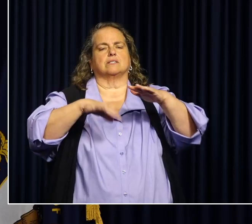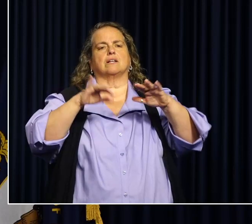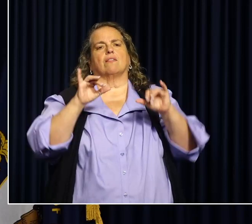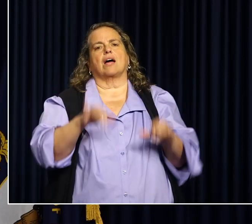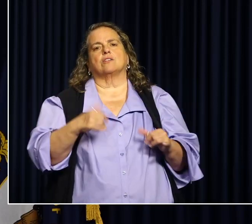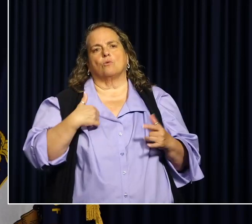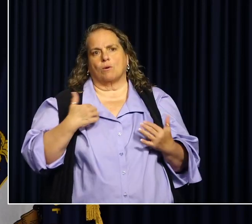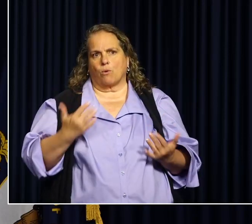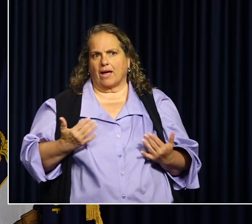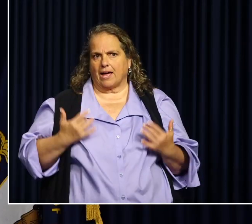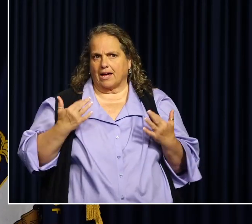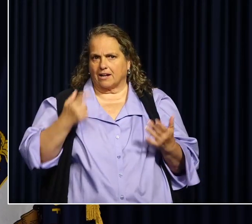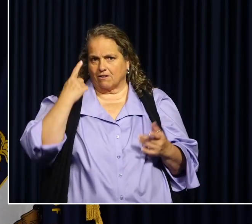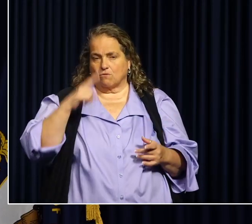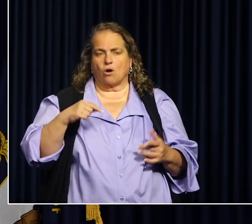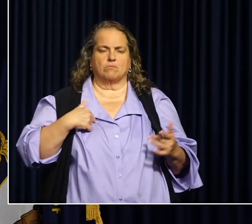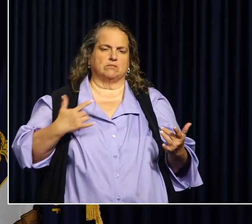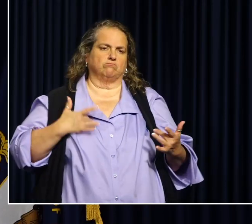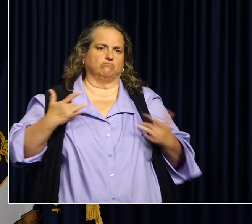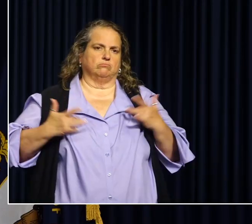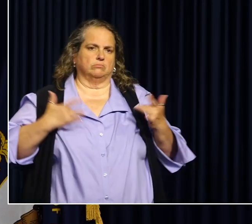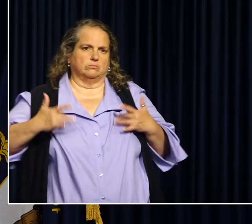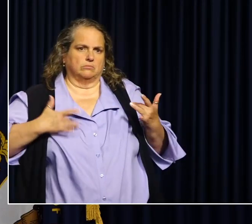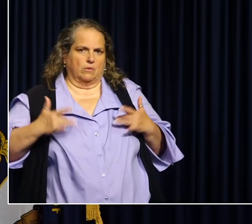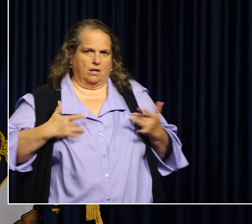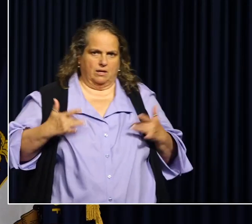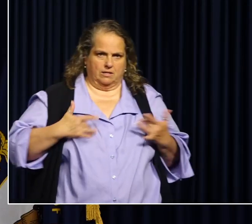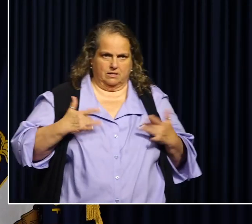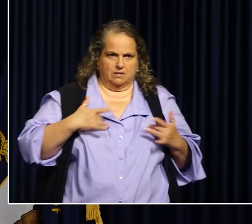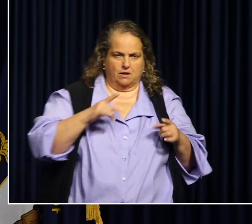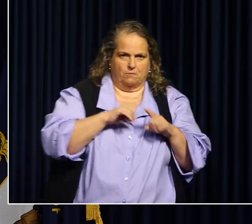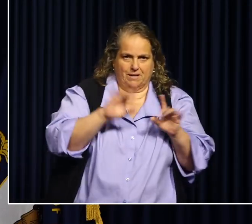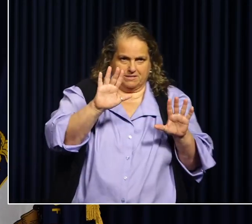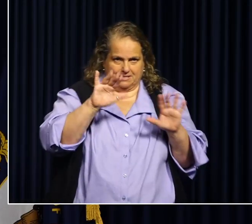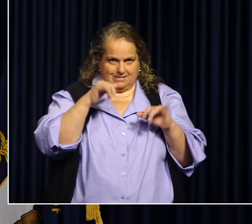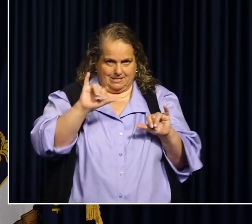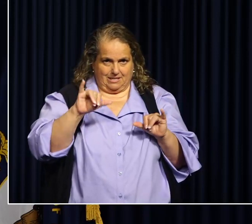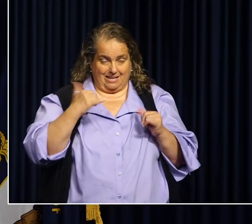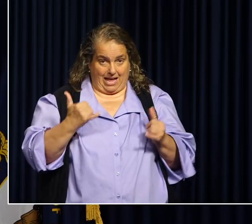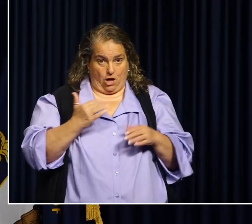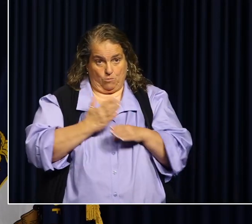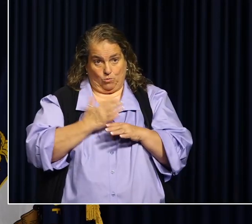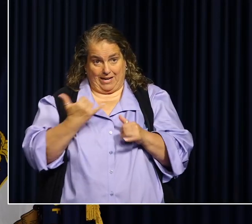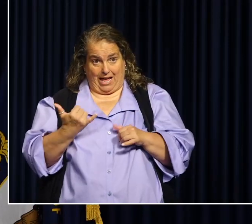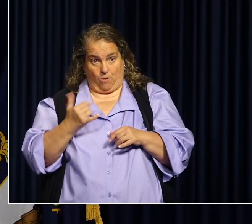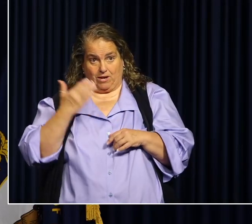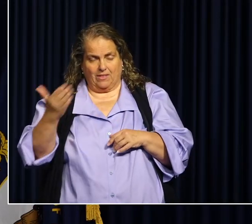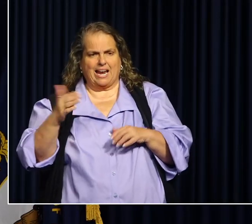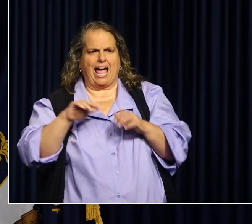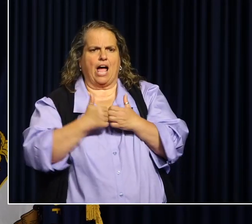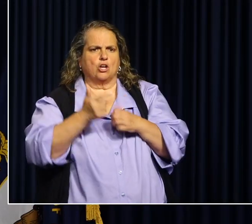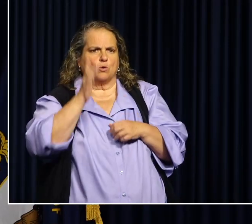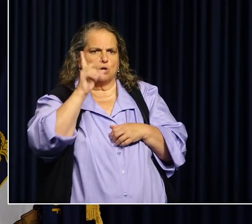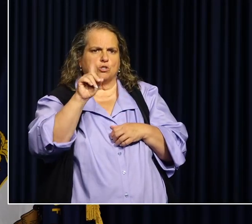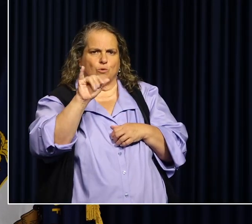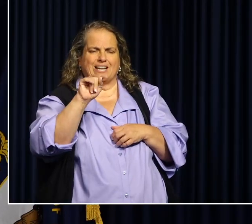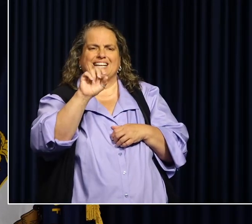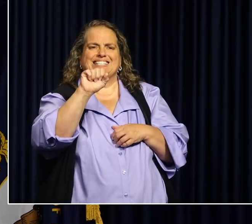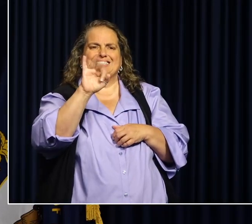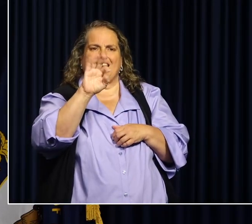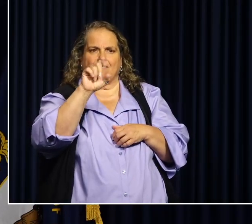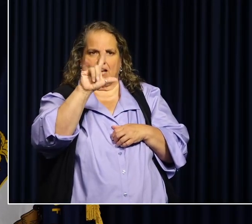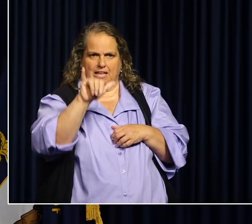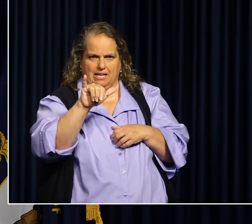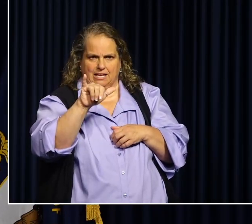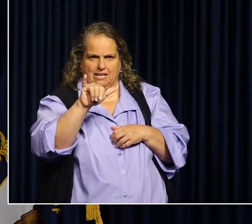all waited for, and I am really excited. But let's spend the time between now and then thinking about how we're going to do it and how to do it